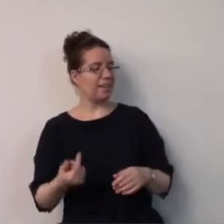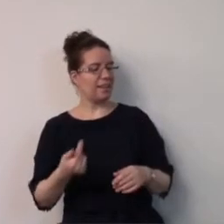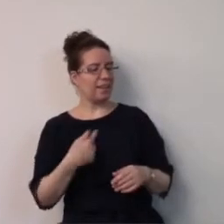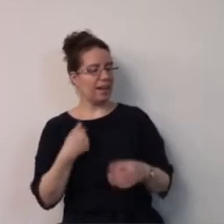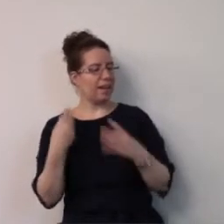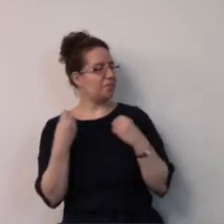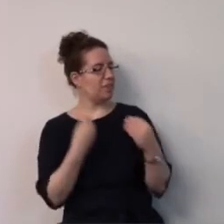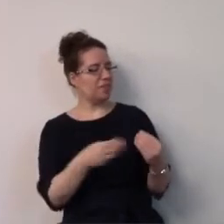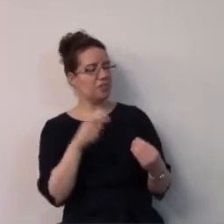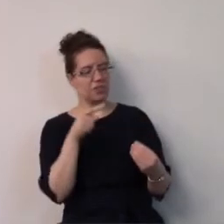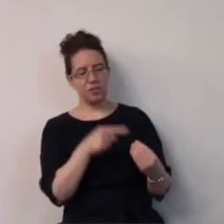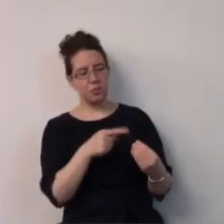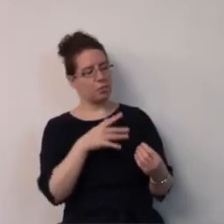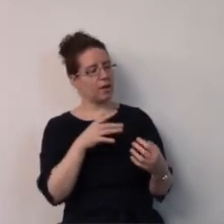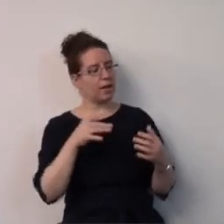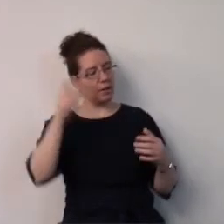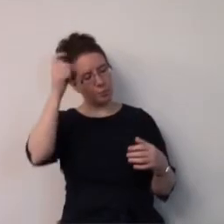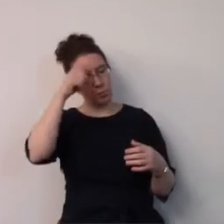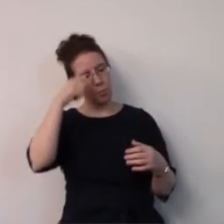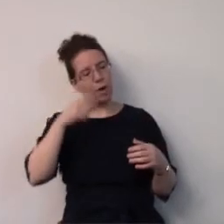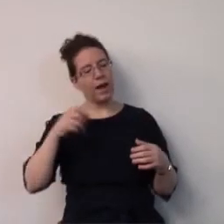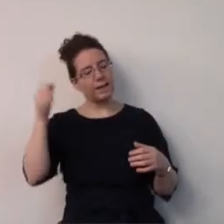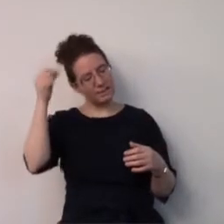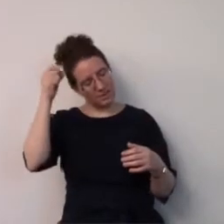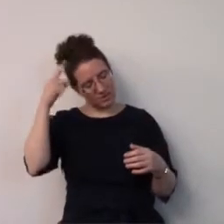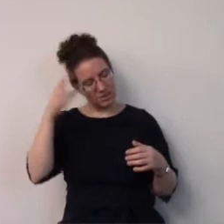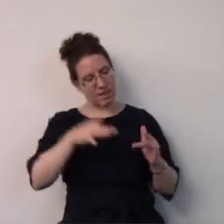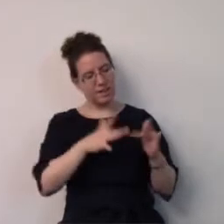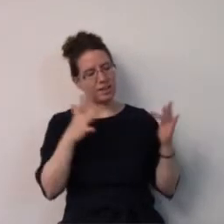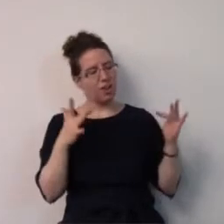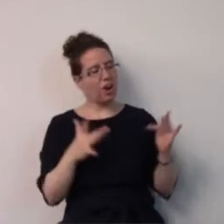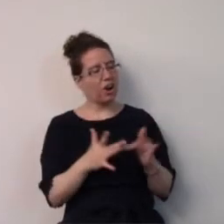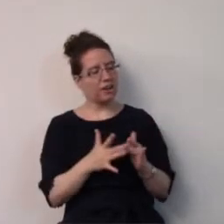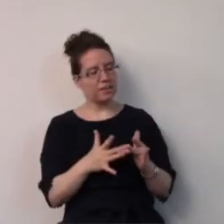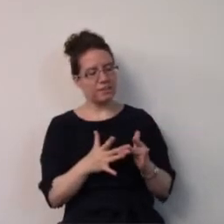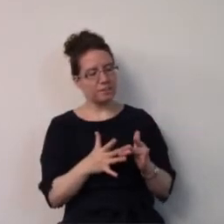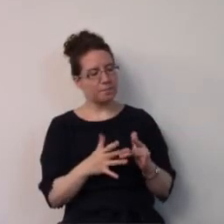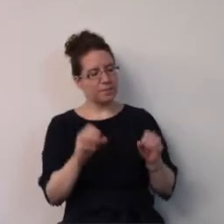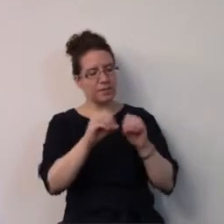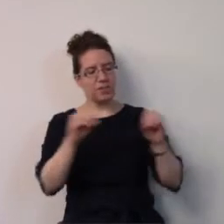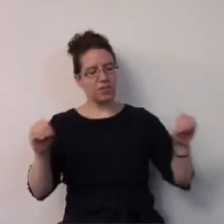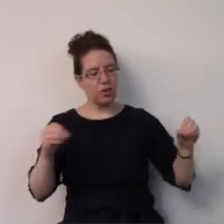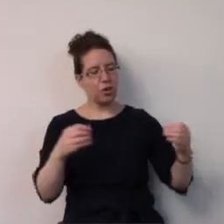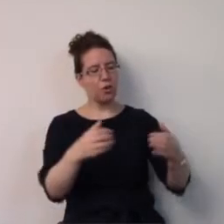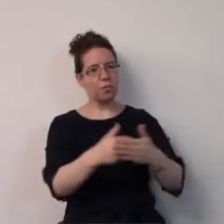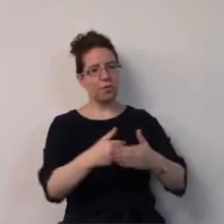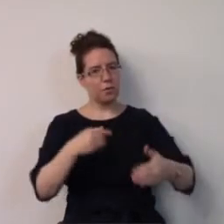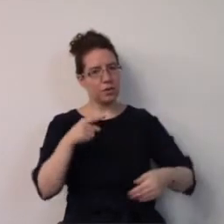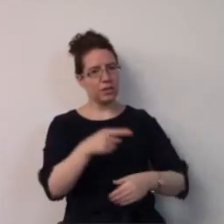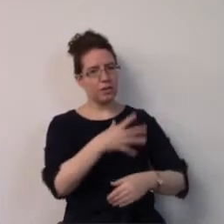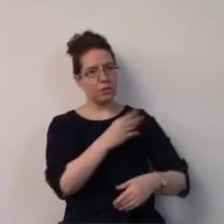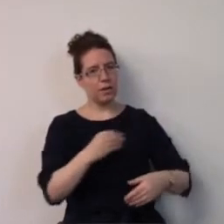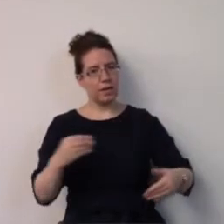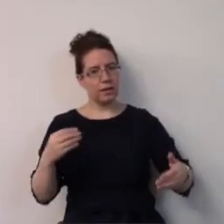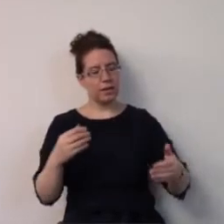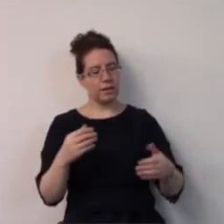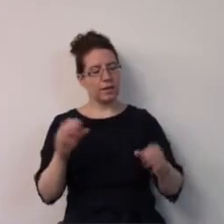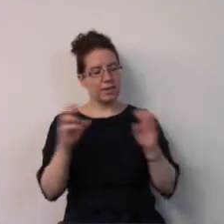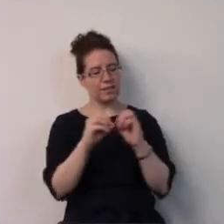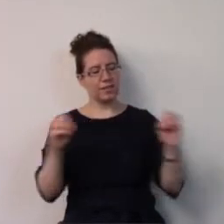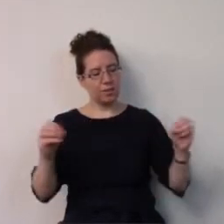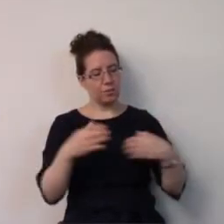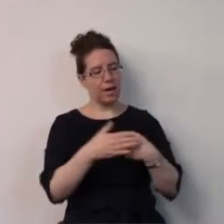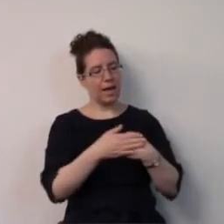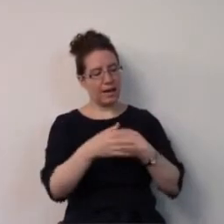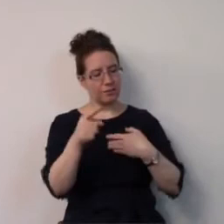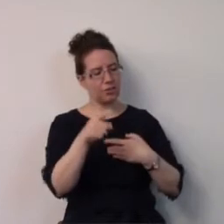him even long life and riches. Hallelujah. Gave him wisdom to know how to come up, go in among